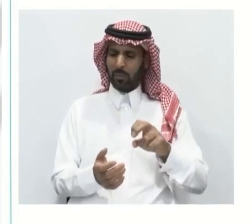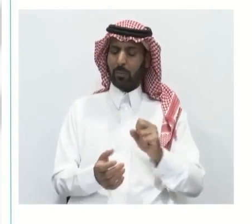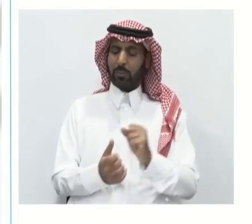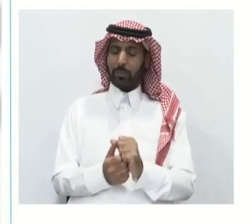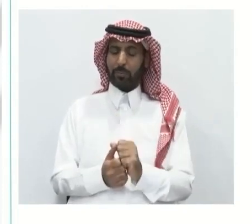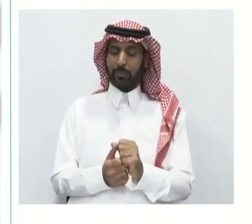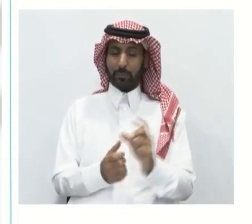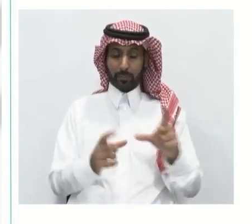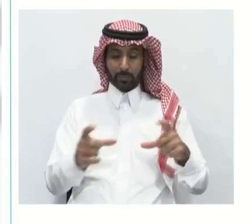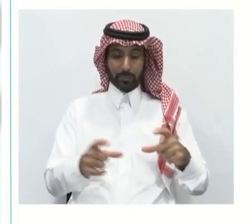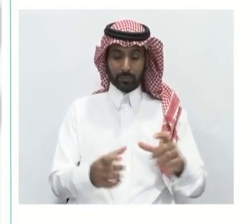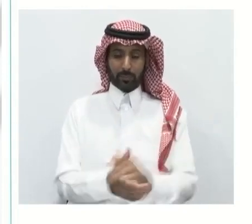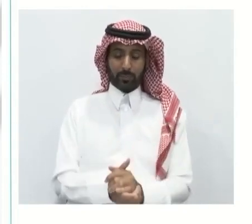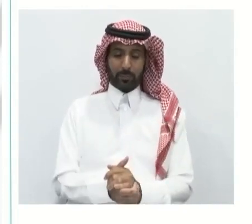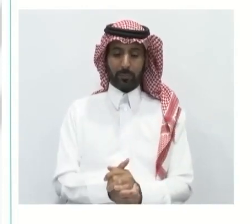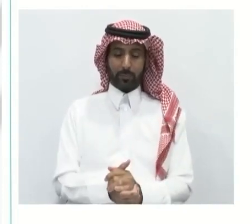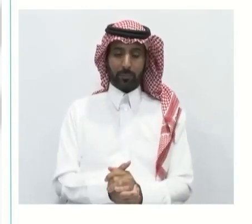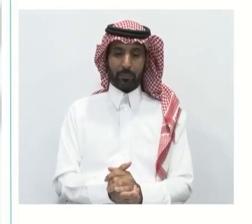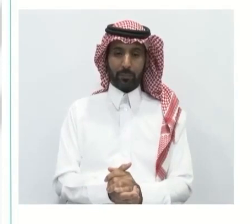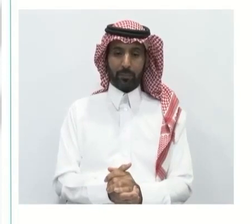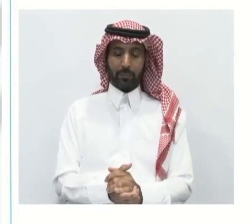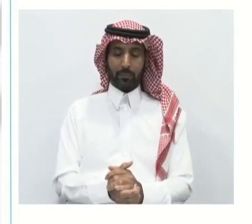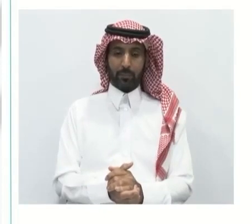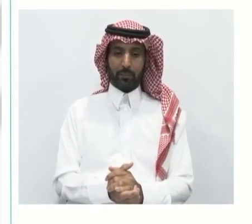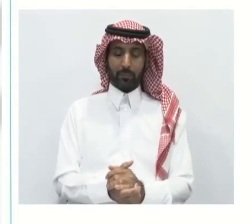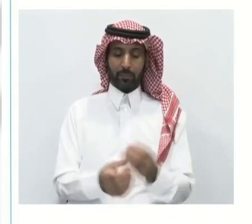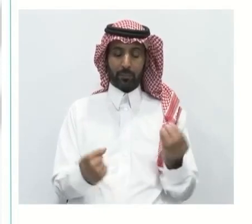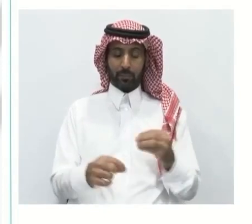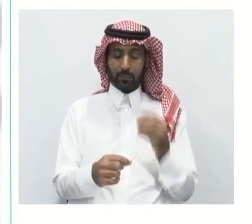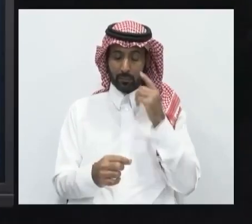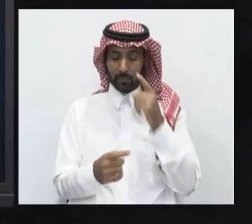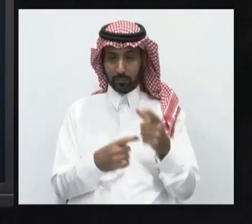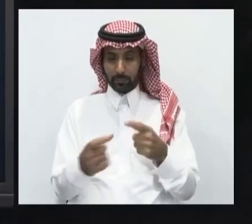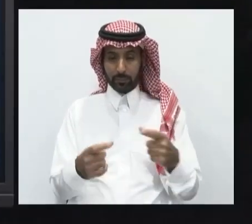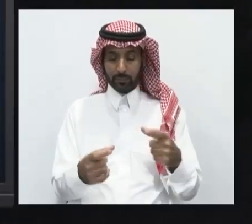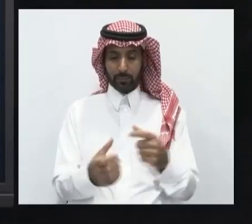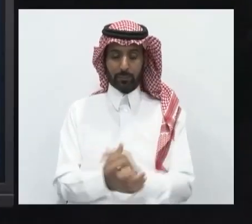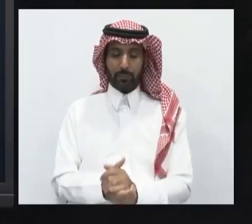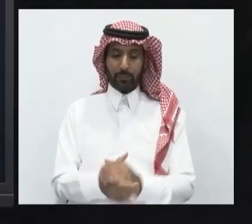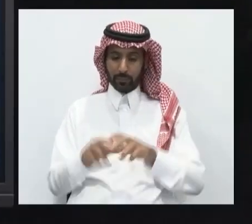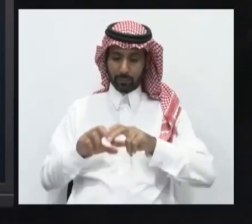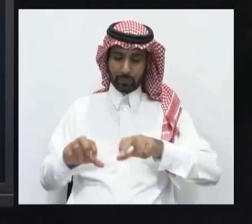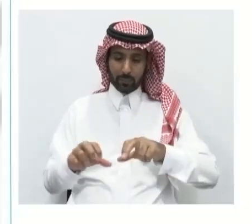of crime puzzle. We'll be dealing with a lot of puzzles regarding crime.